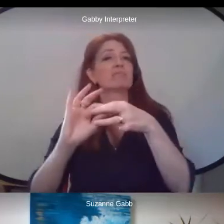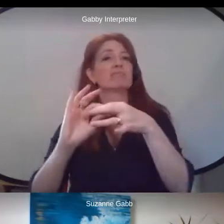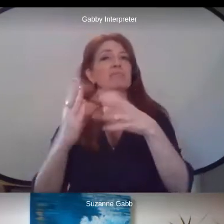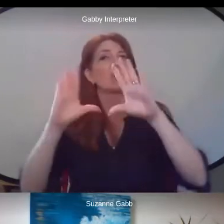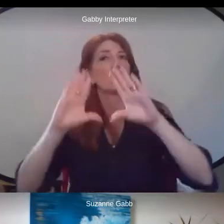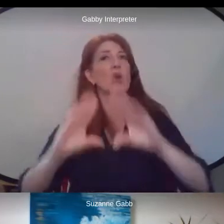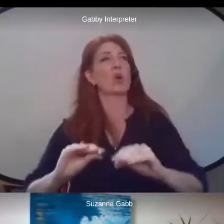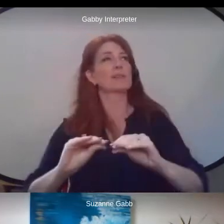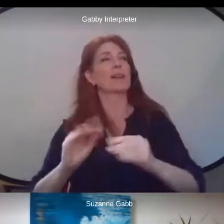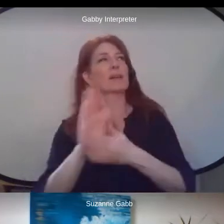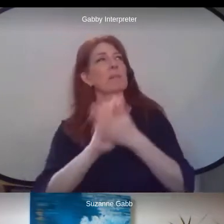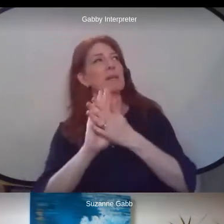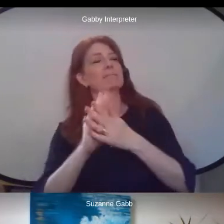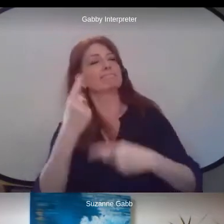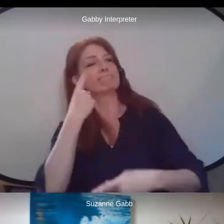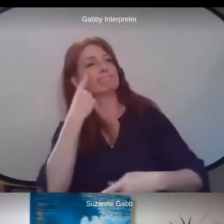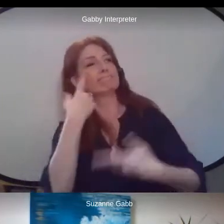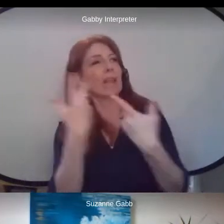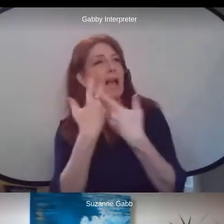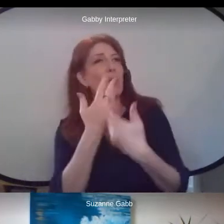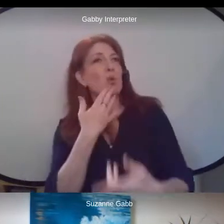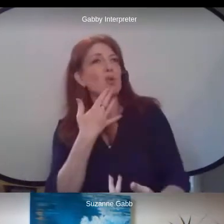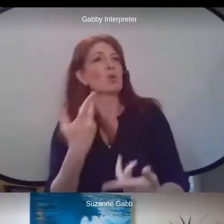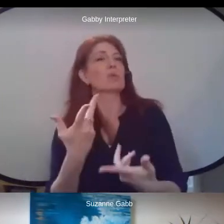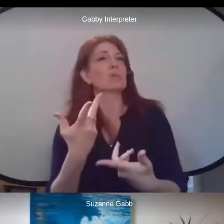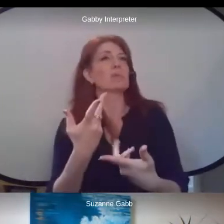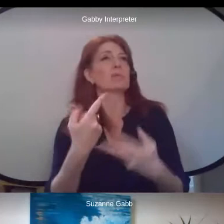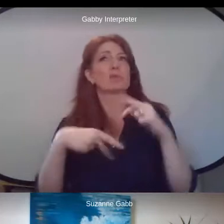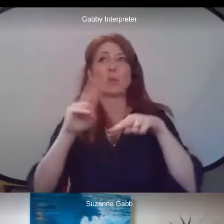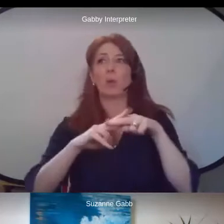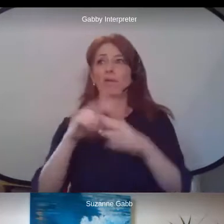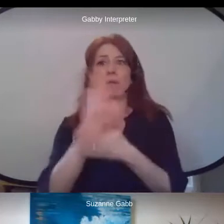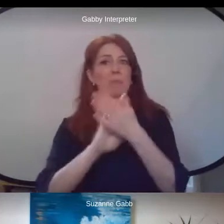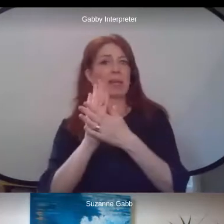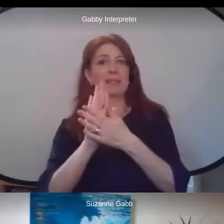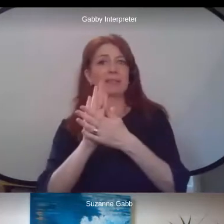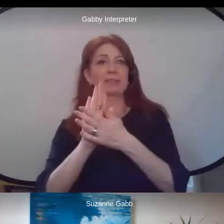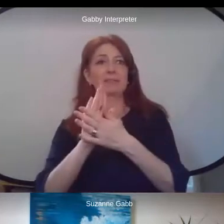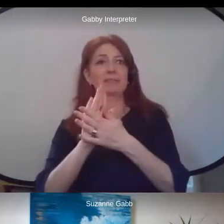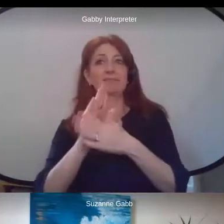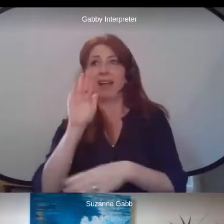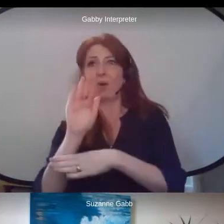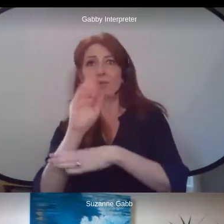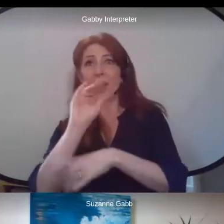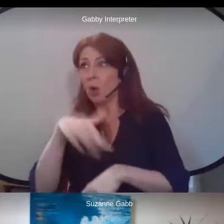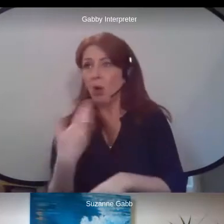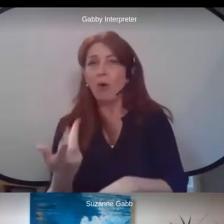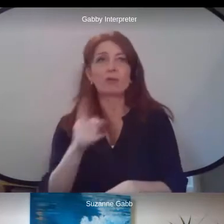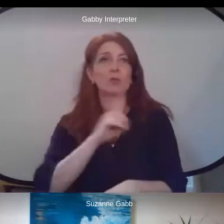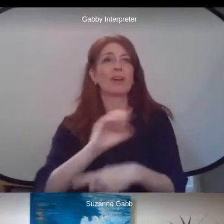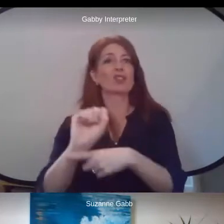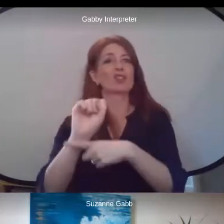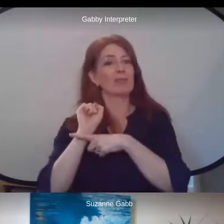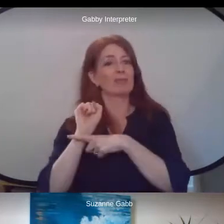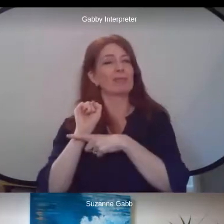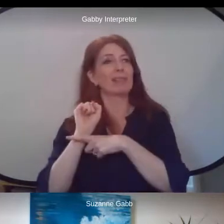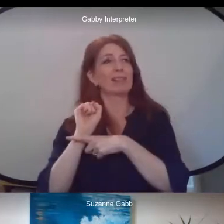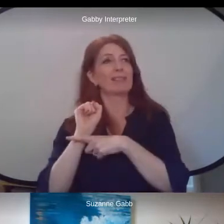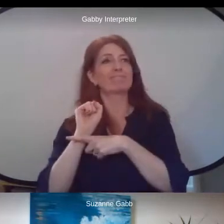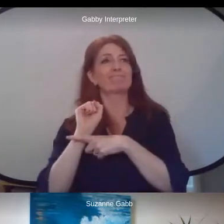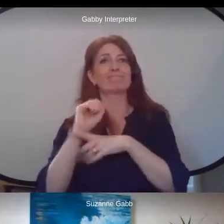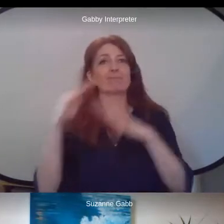it was sort of looking at, well, how can we utilise that if people couldn't get out for their our session because they were shielding and were staying at home?